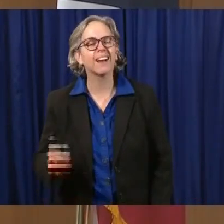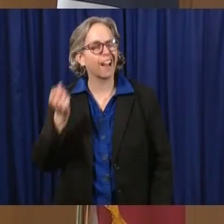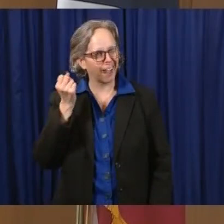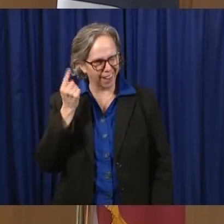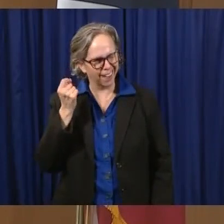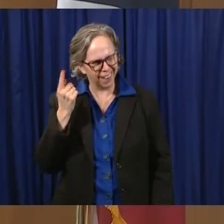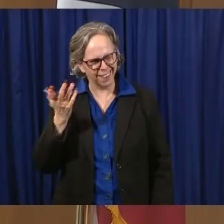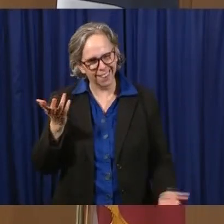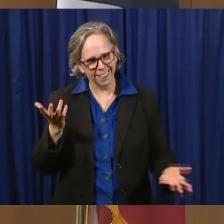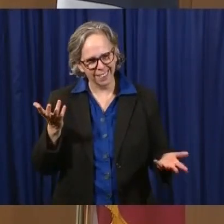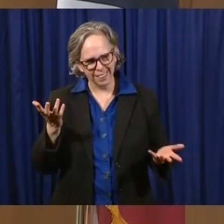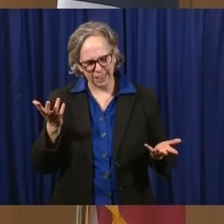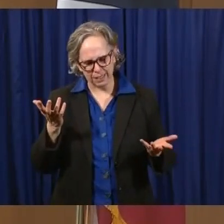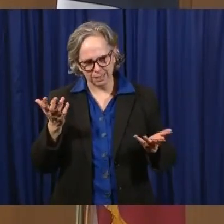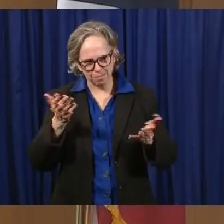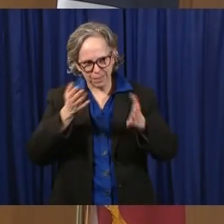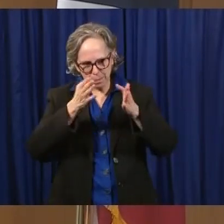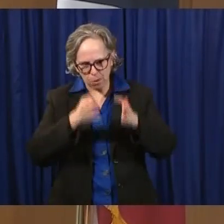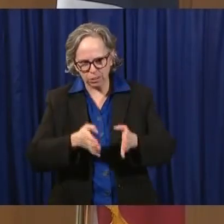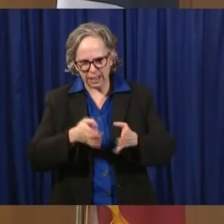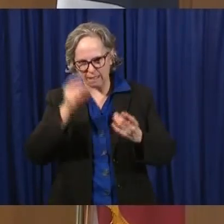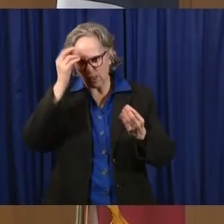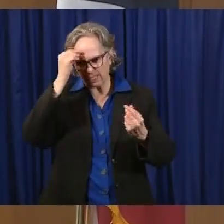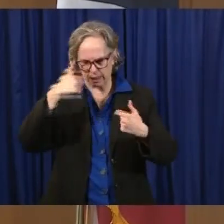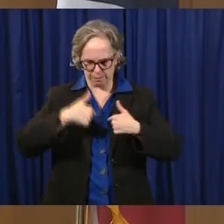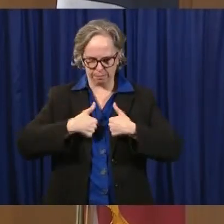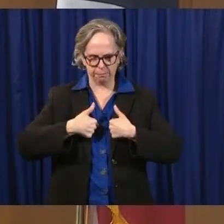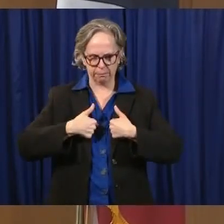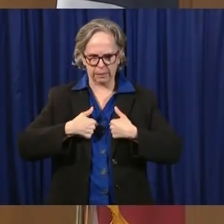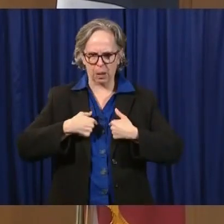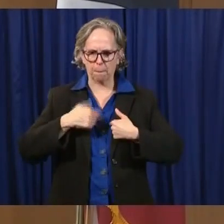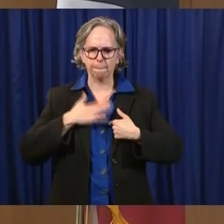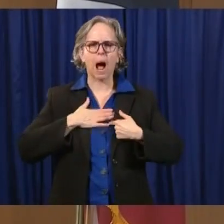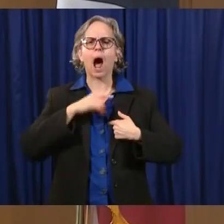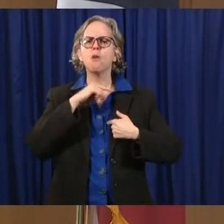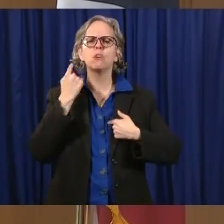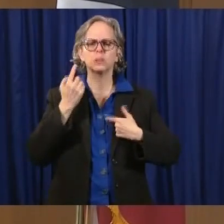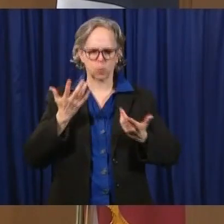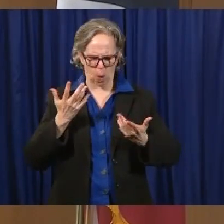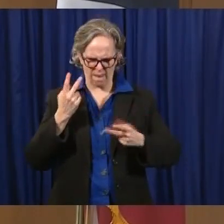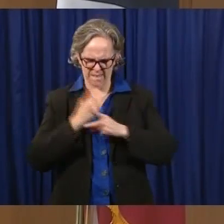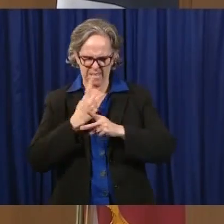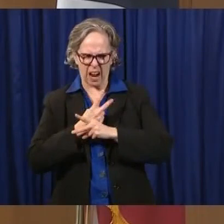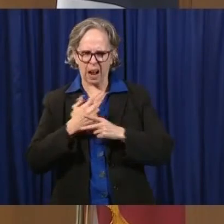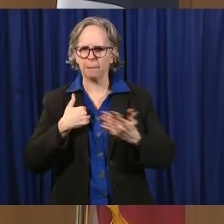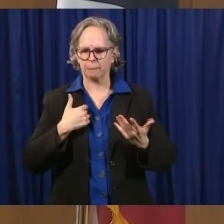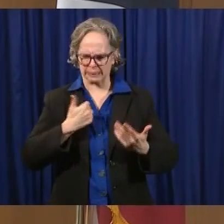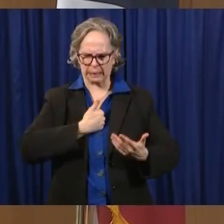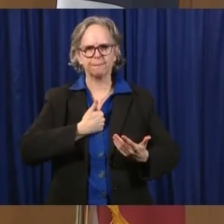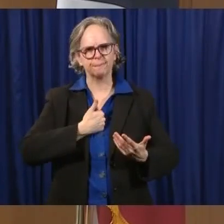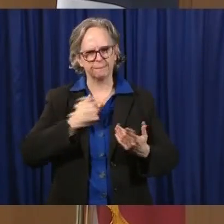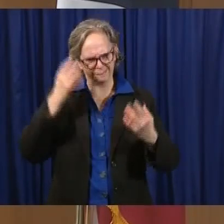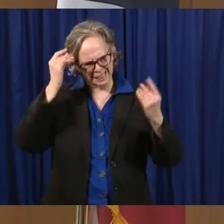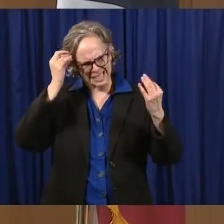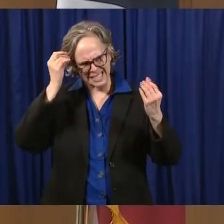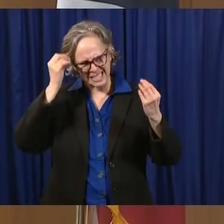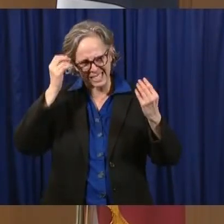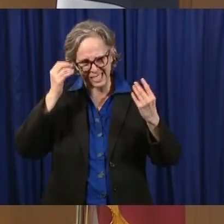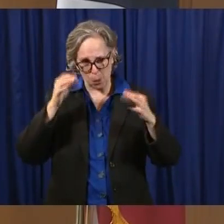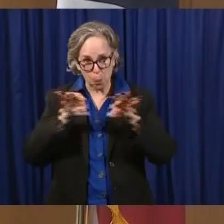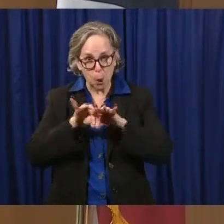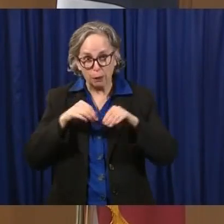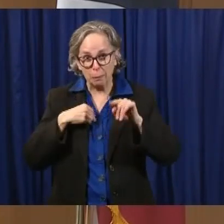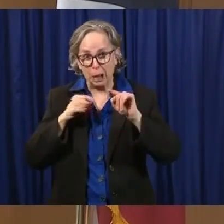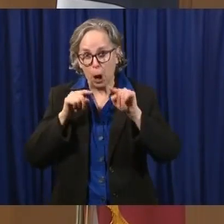to make their own calculations. I think what we have to do is to make sure we're